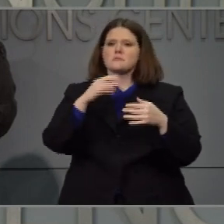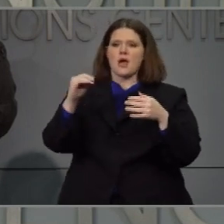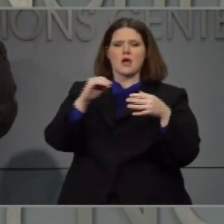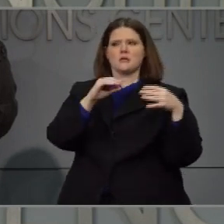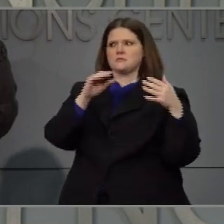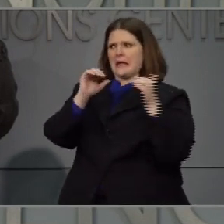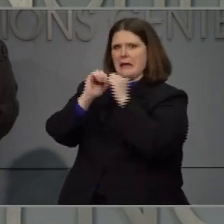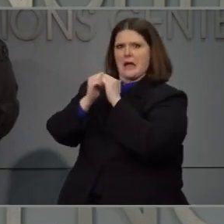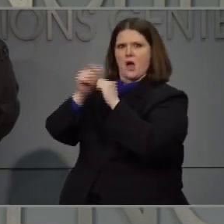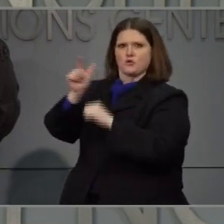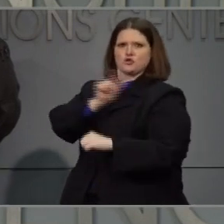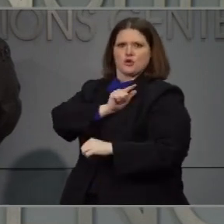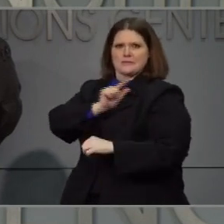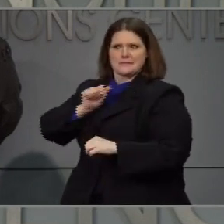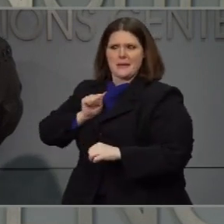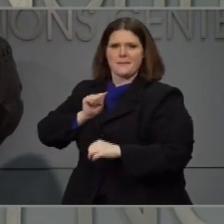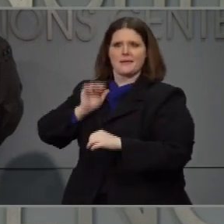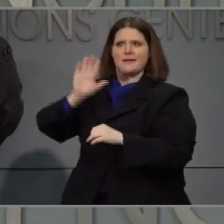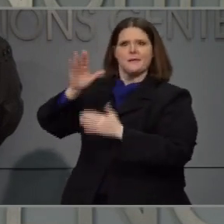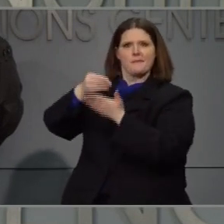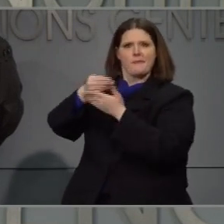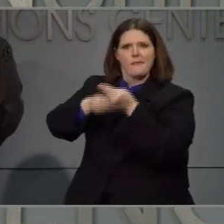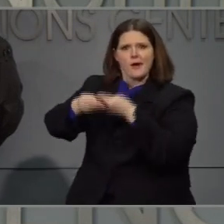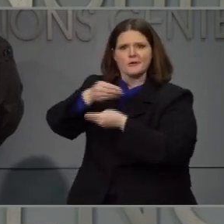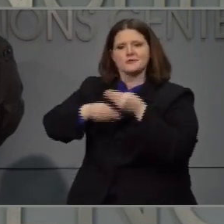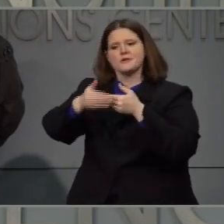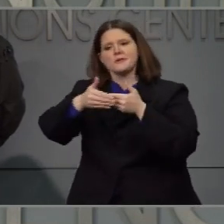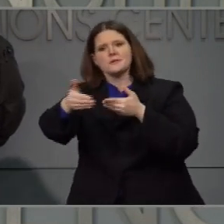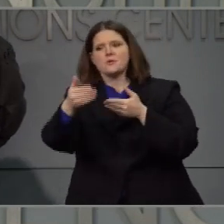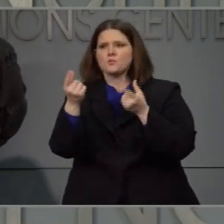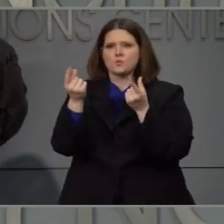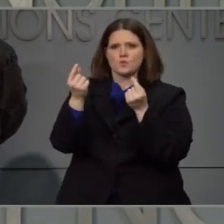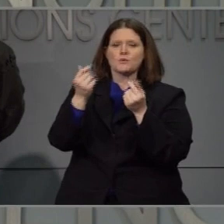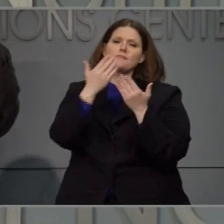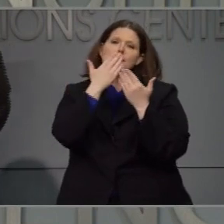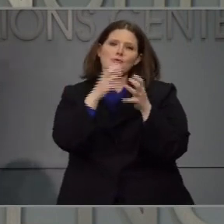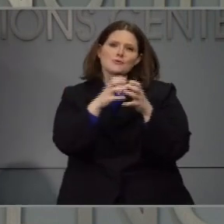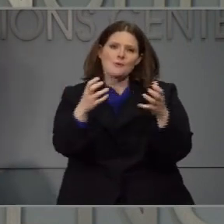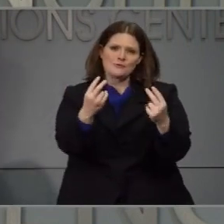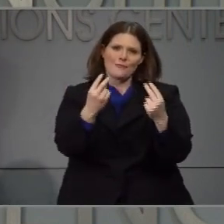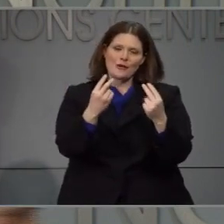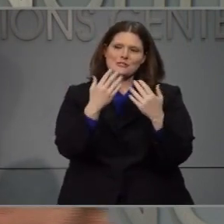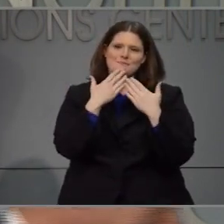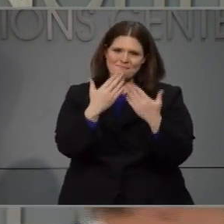General Assembly and the budget coming forward. Thanks very much for being with us. We appreciate it.